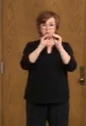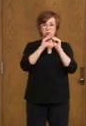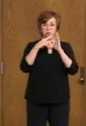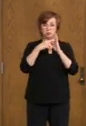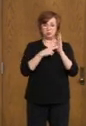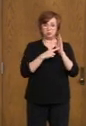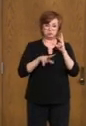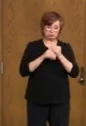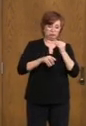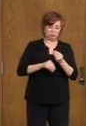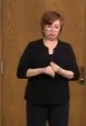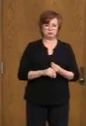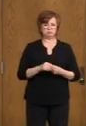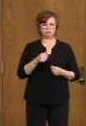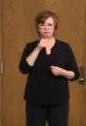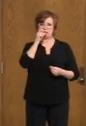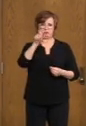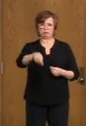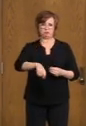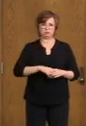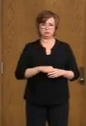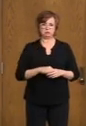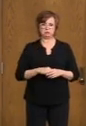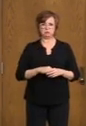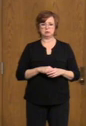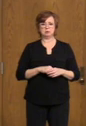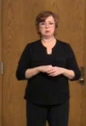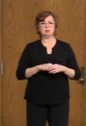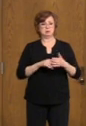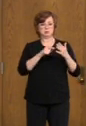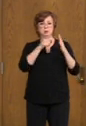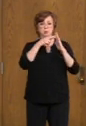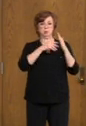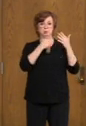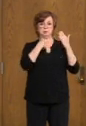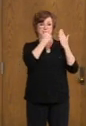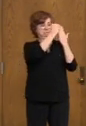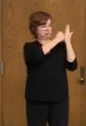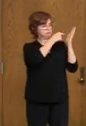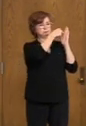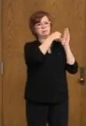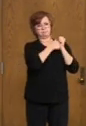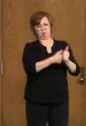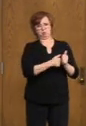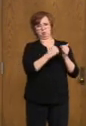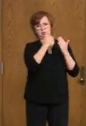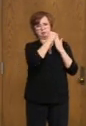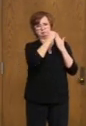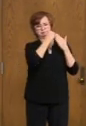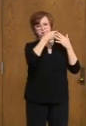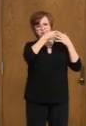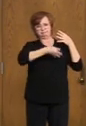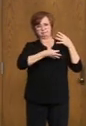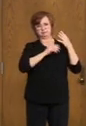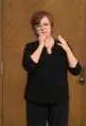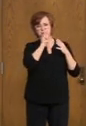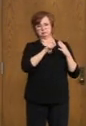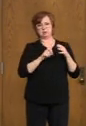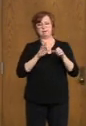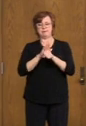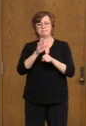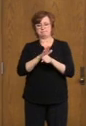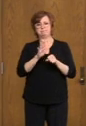bend the COVID curve here in Saskatchewan. What we need is everyone to follow the measures that are in place, and enough is enough. It's time